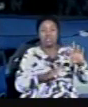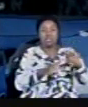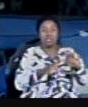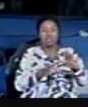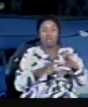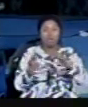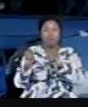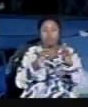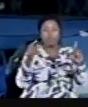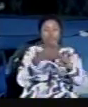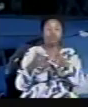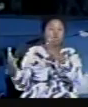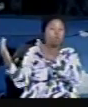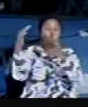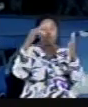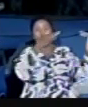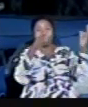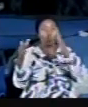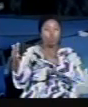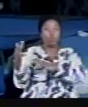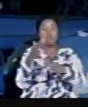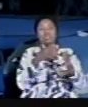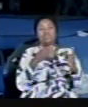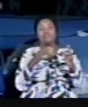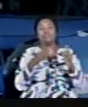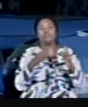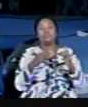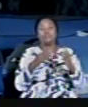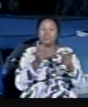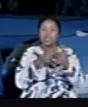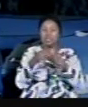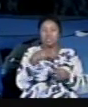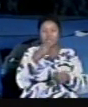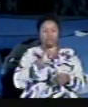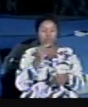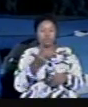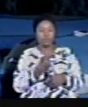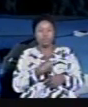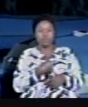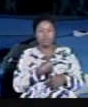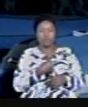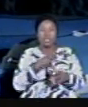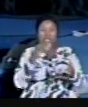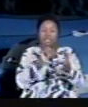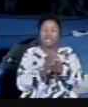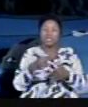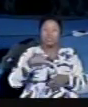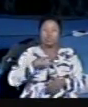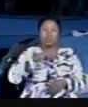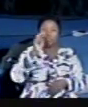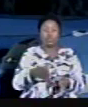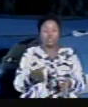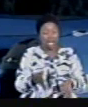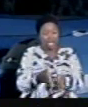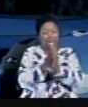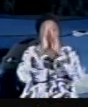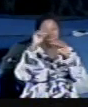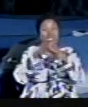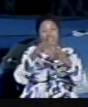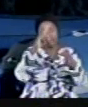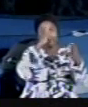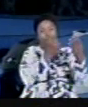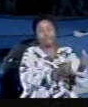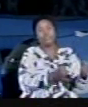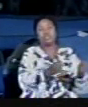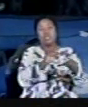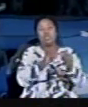wind and tossed. It tells us that we must ask in faith. Number two. Number